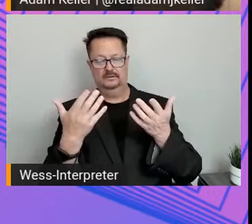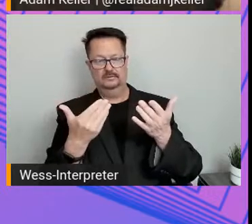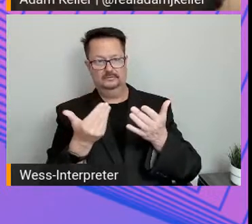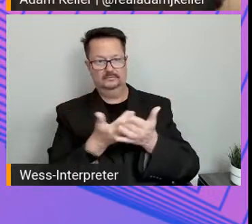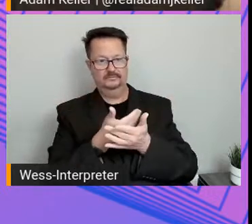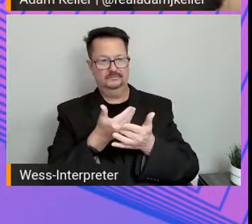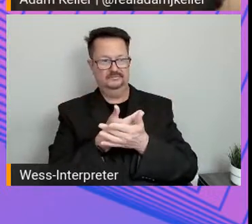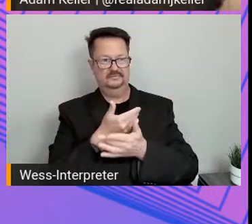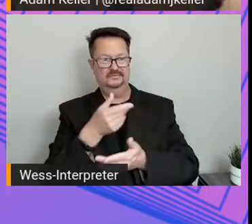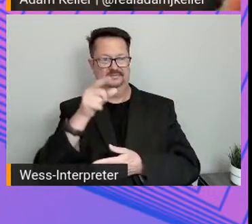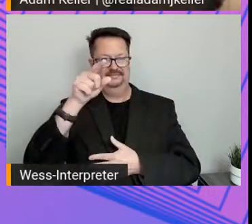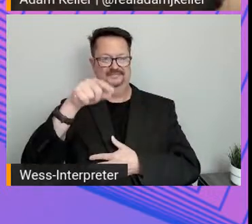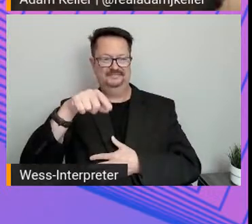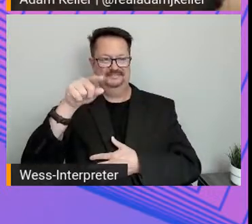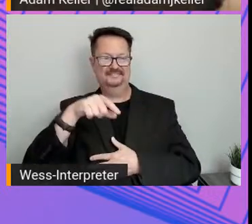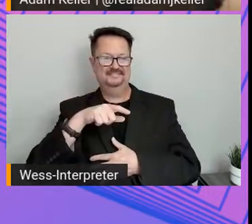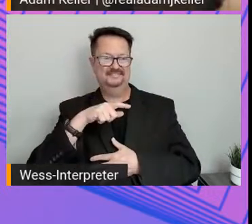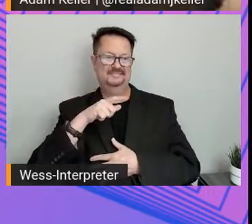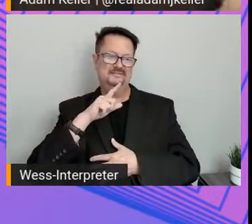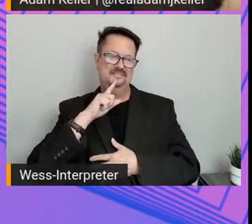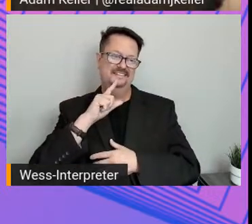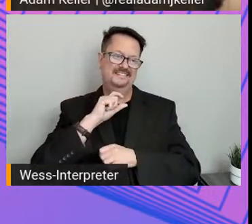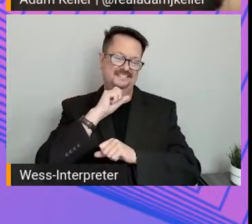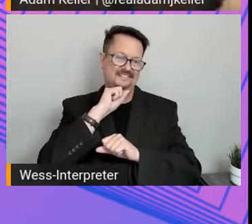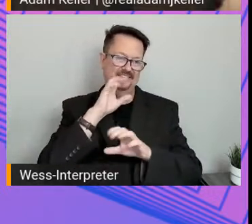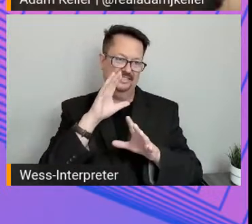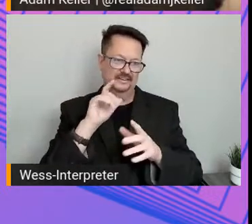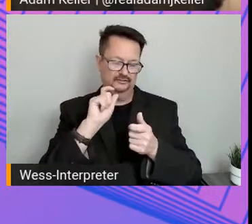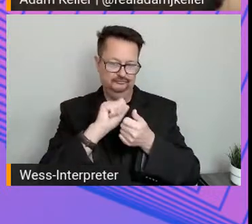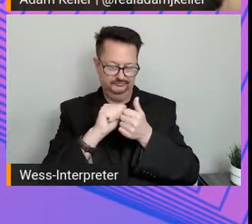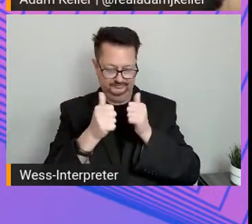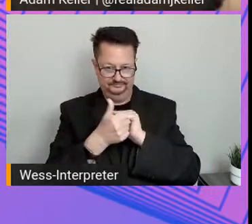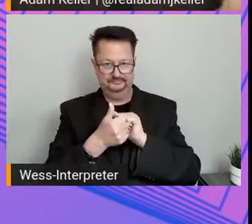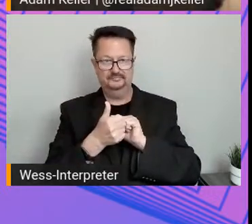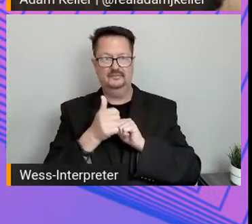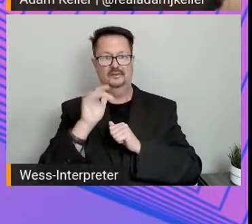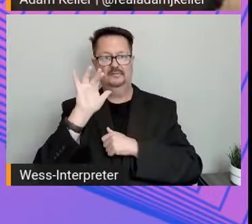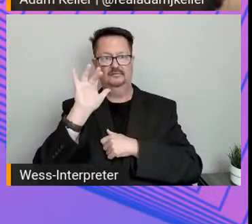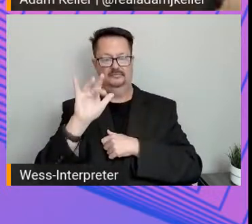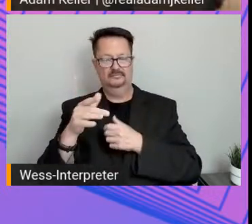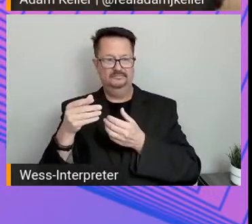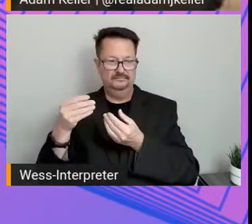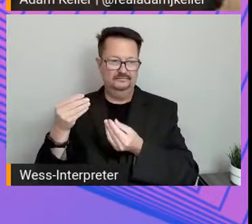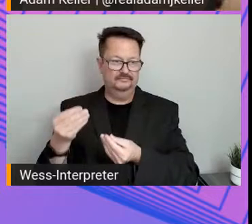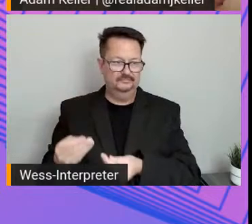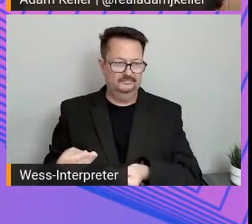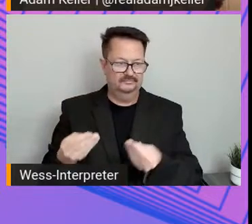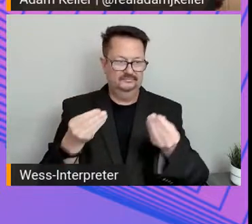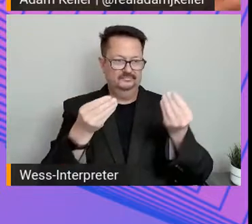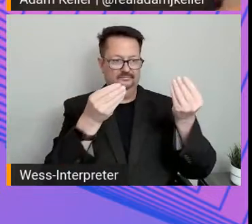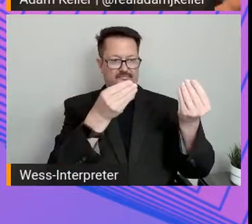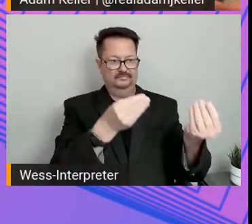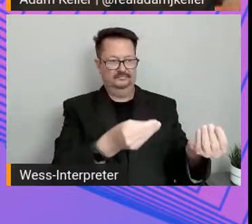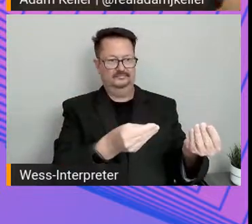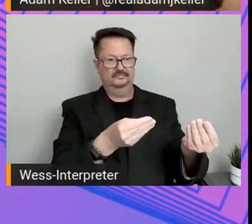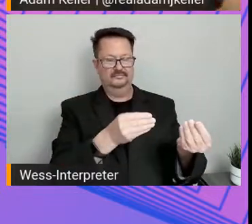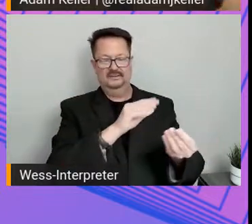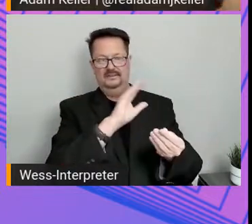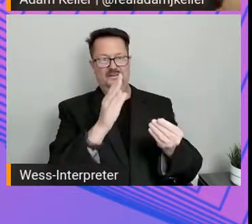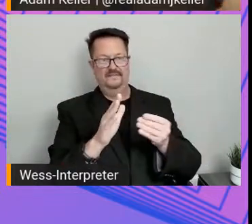have to, there's nothing to change. And then we're going to run a CDK deploy. I pass in the require approval never flag